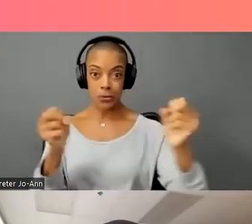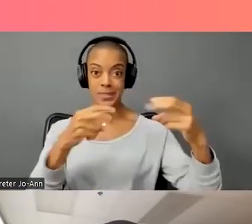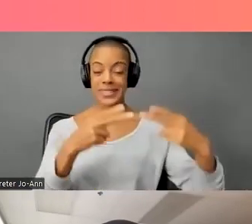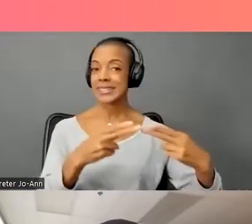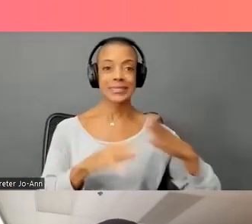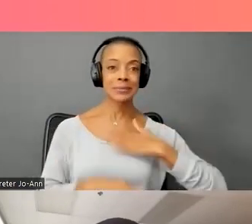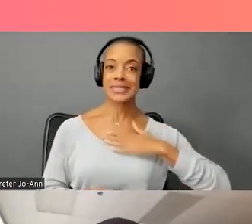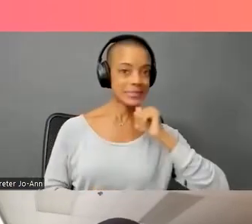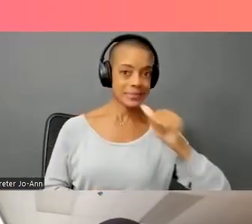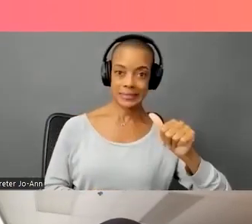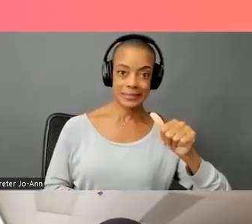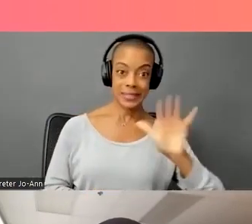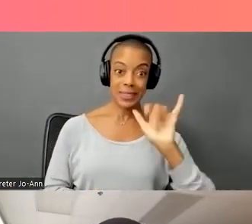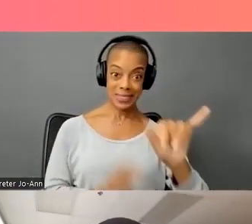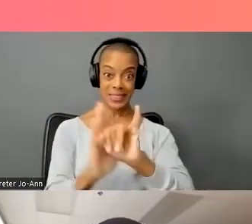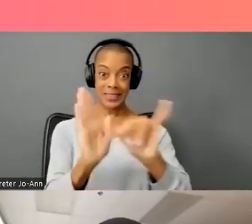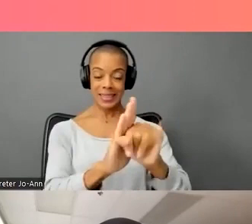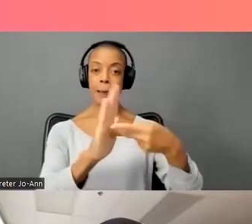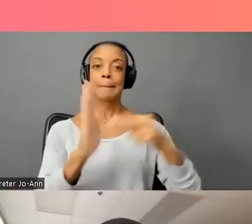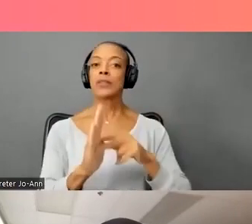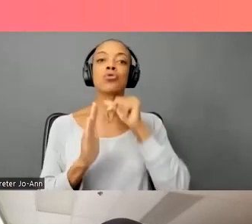So the slides that have these icons.